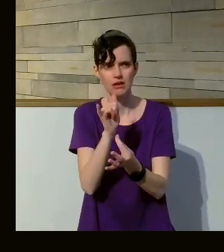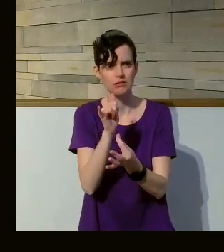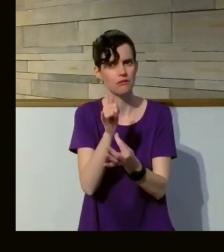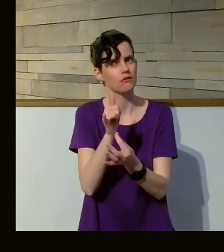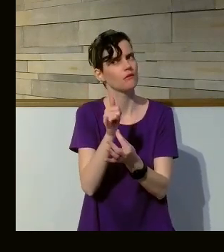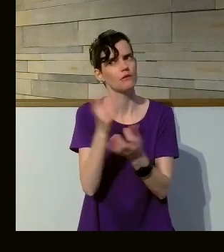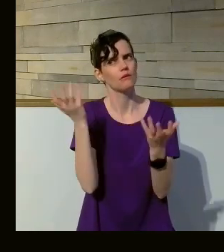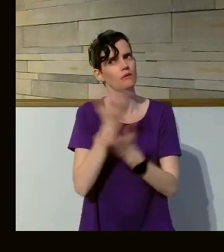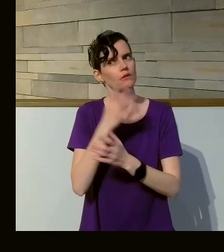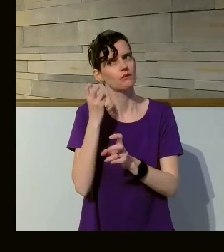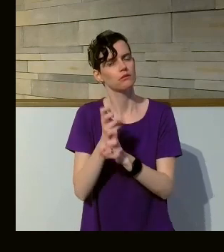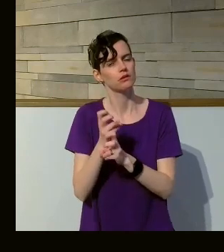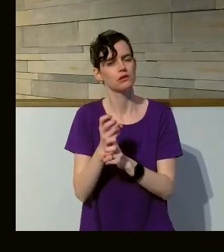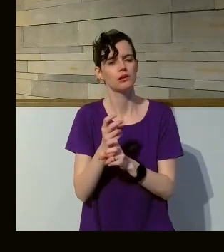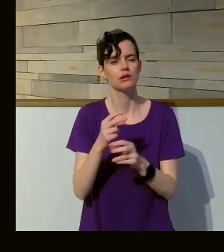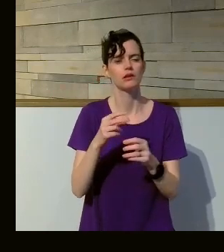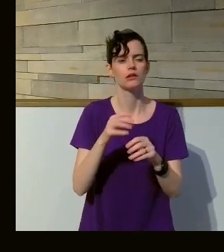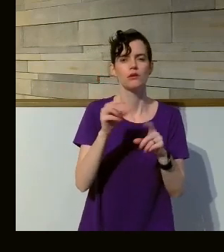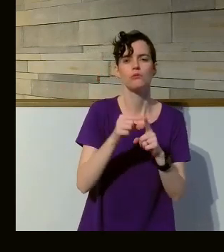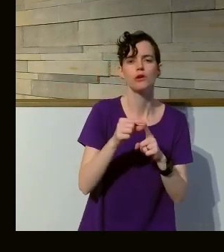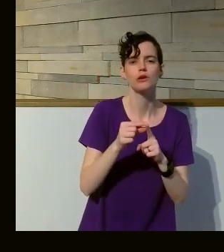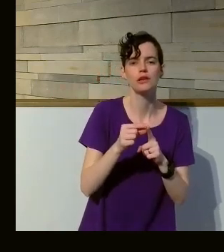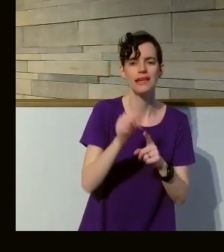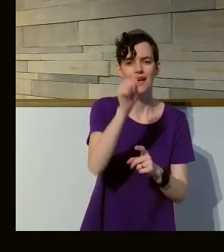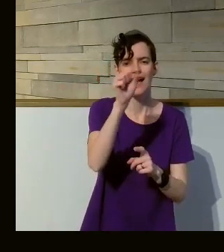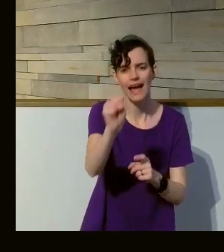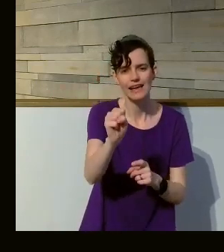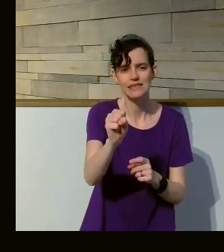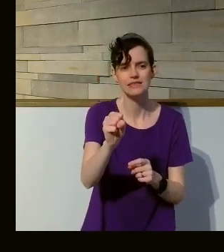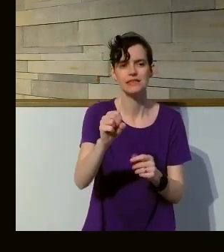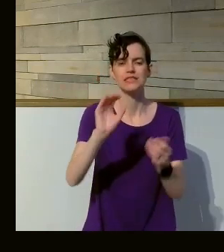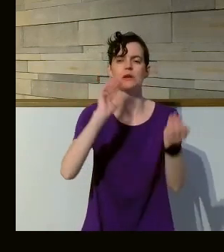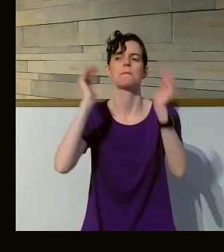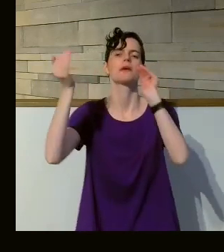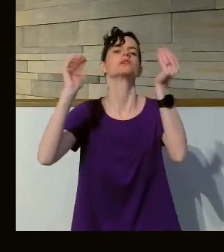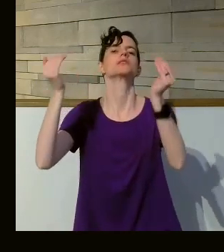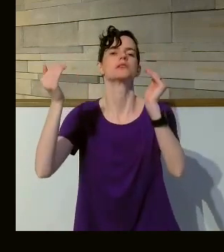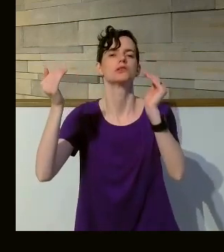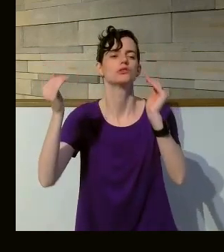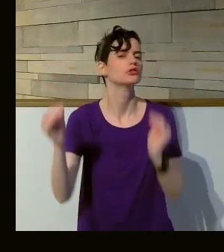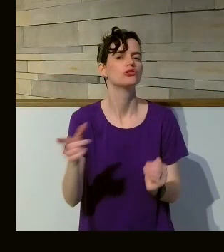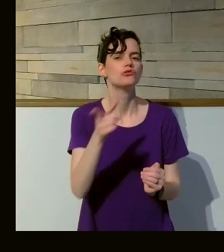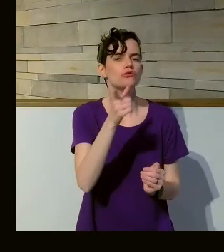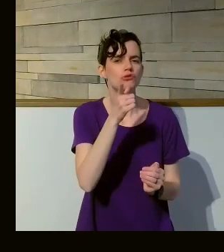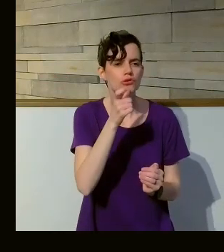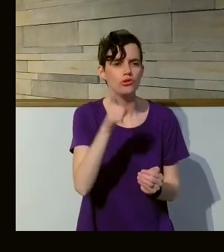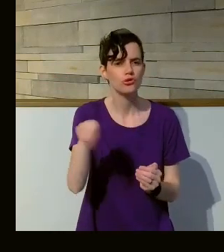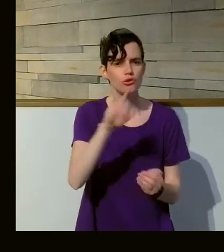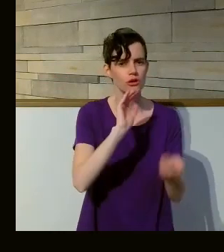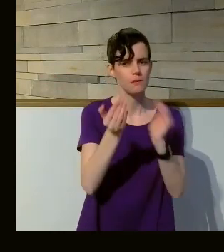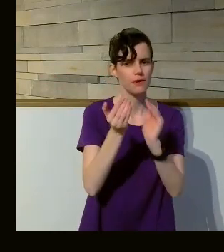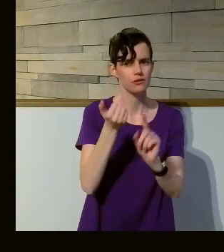one. The key word is as. It's a comparison. Who do you compare yourself